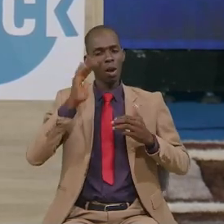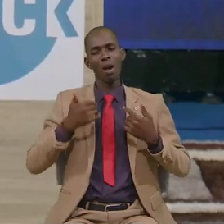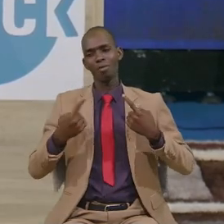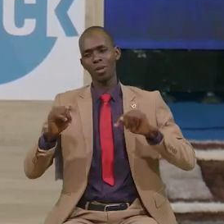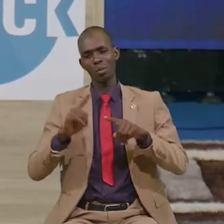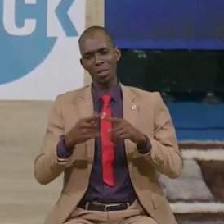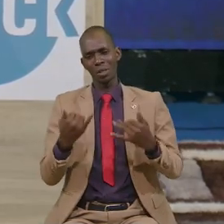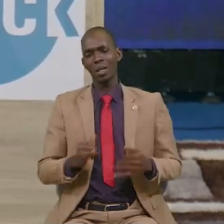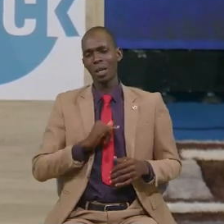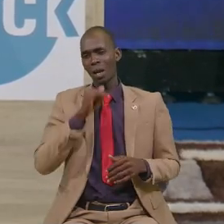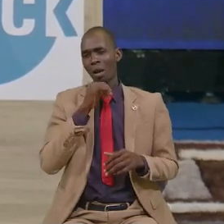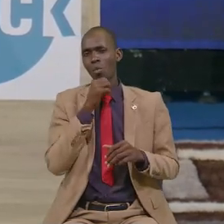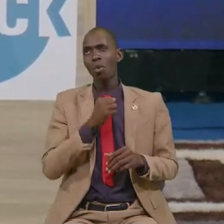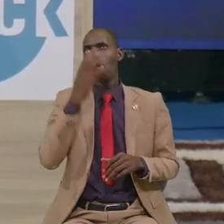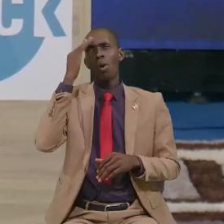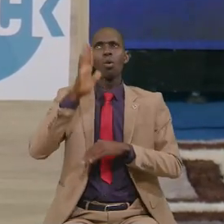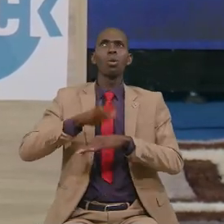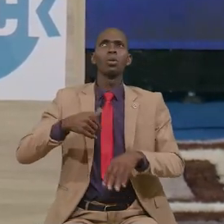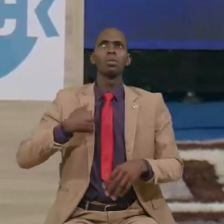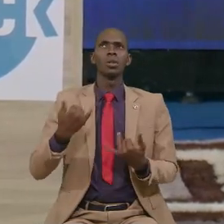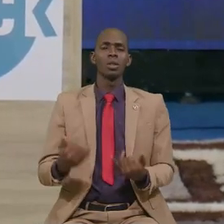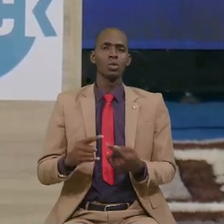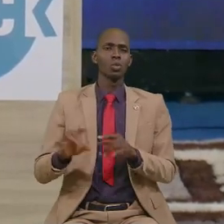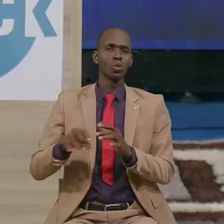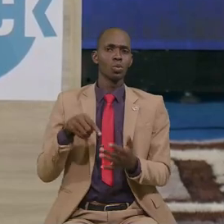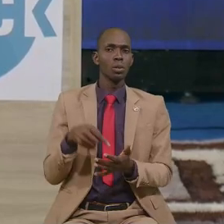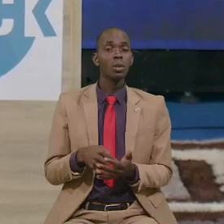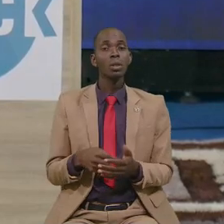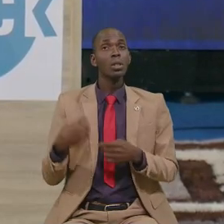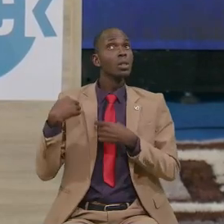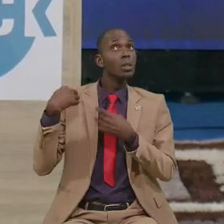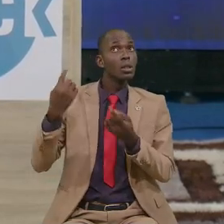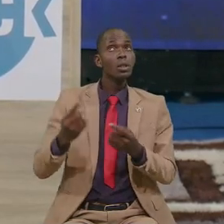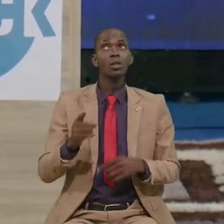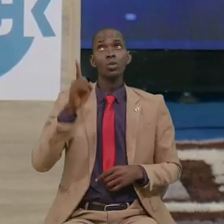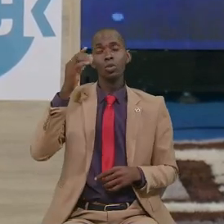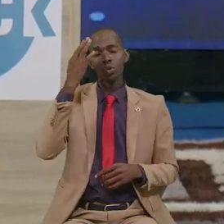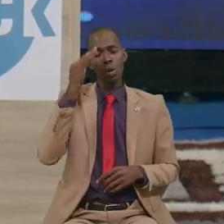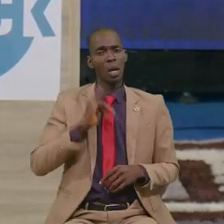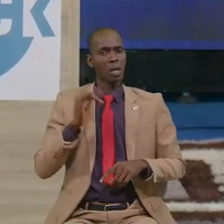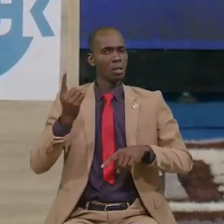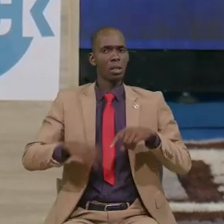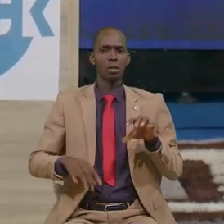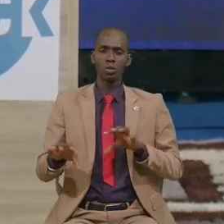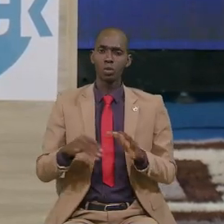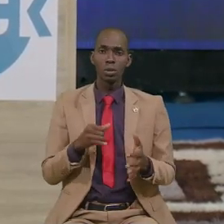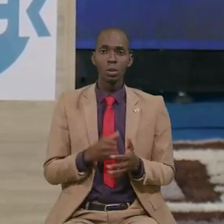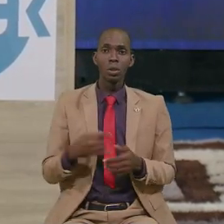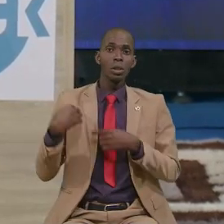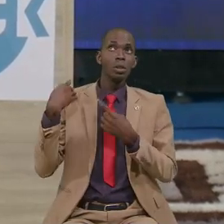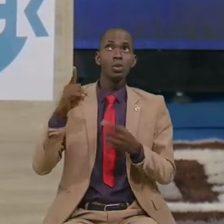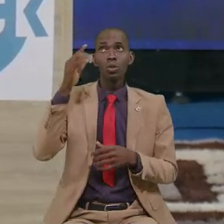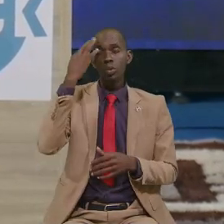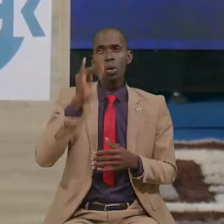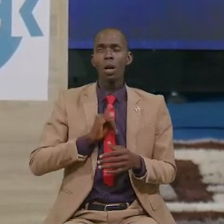go and do this, since you know I can't do it? And since you know I've reached